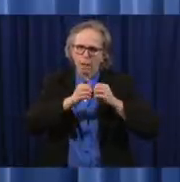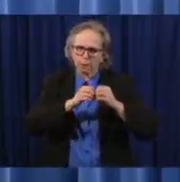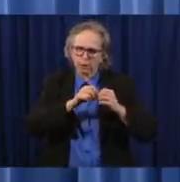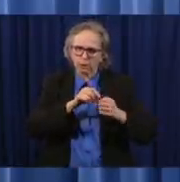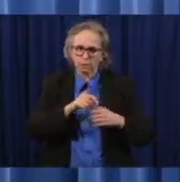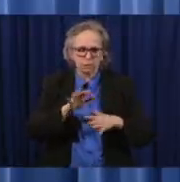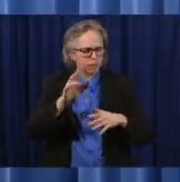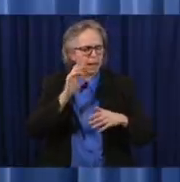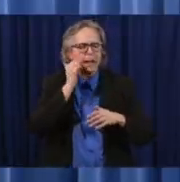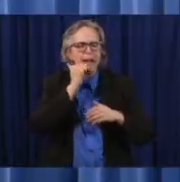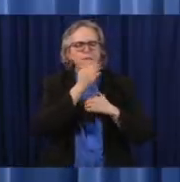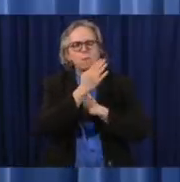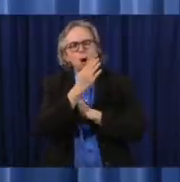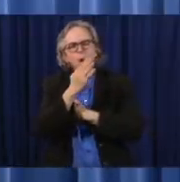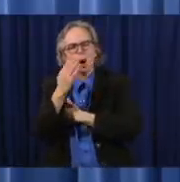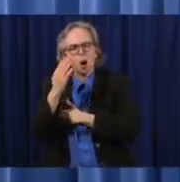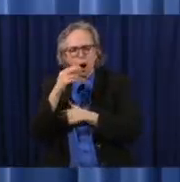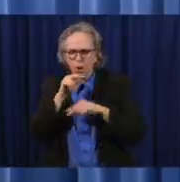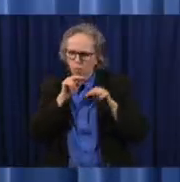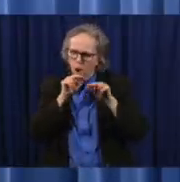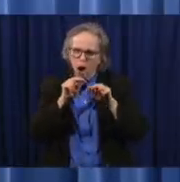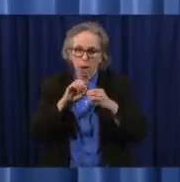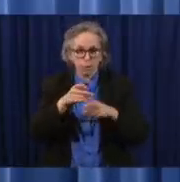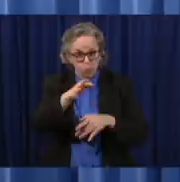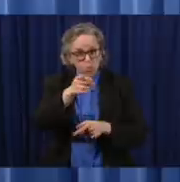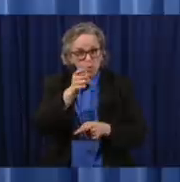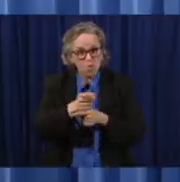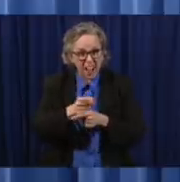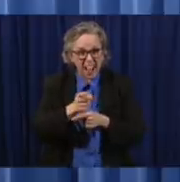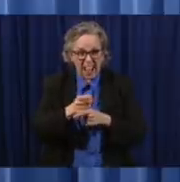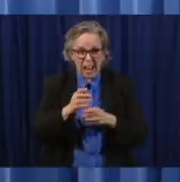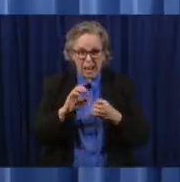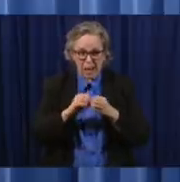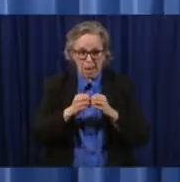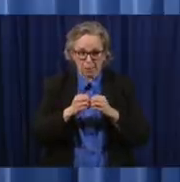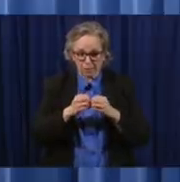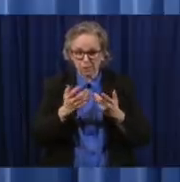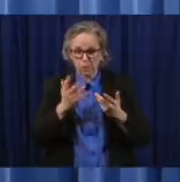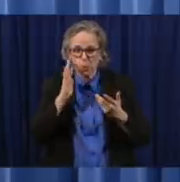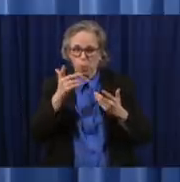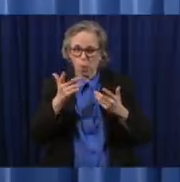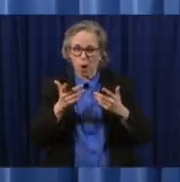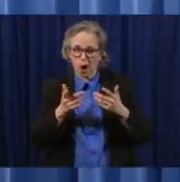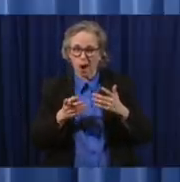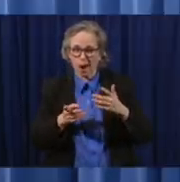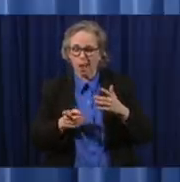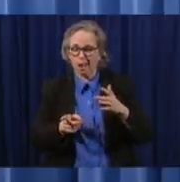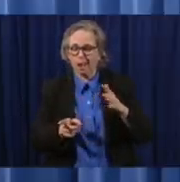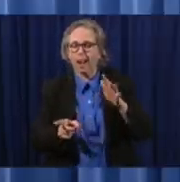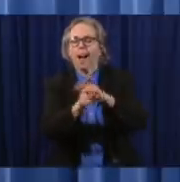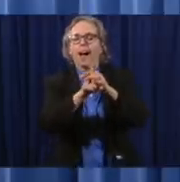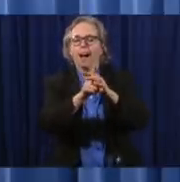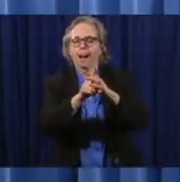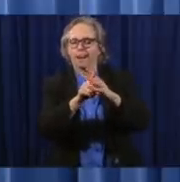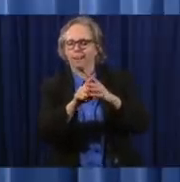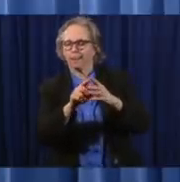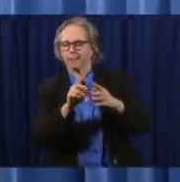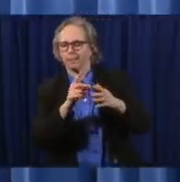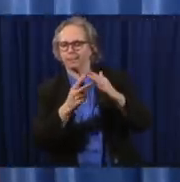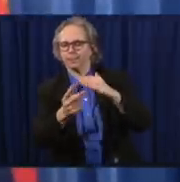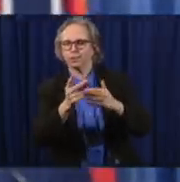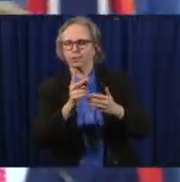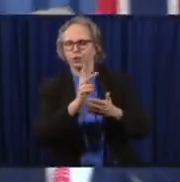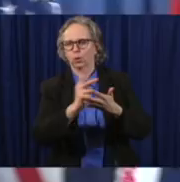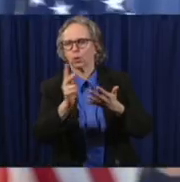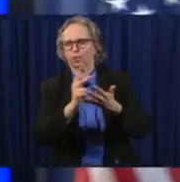day. But as you point out, it takes a few weeks before you start seeing the results. Dr. Acton, you want to